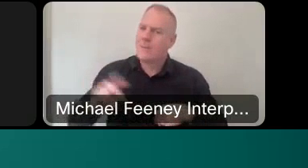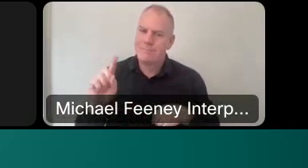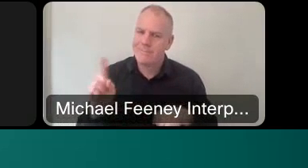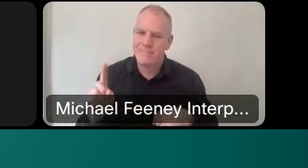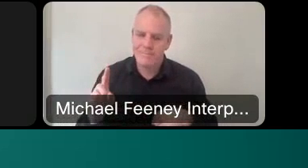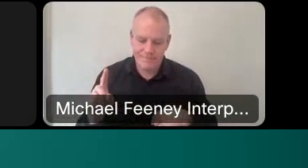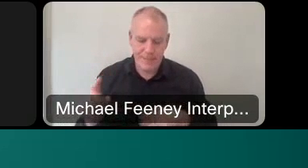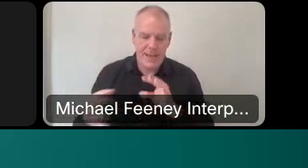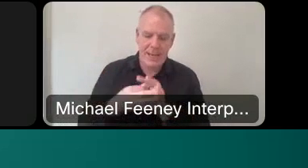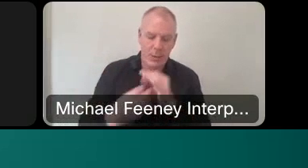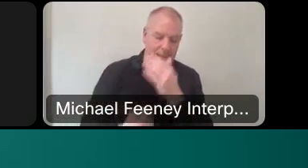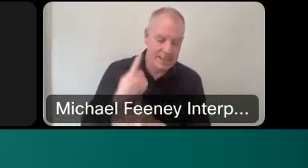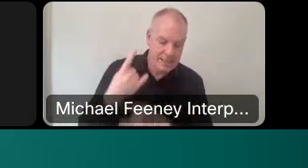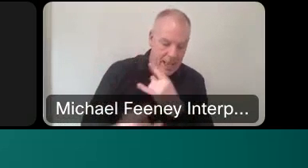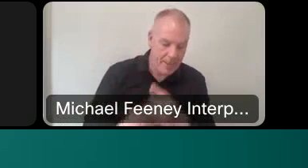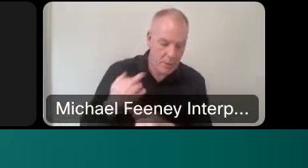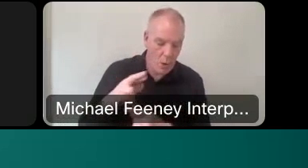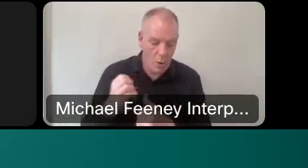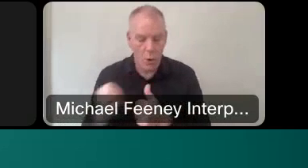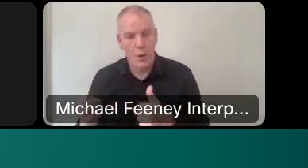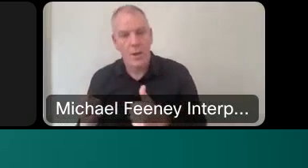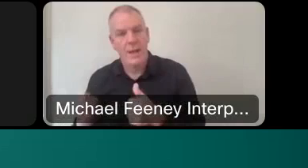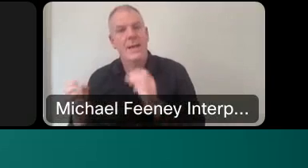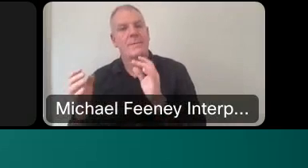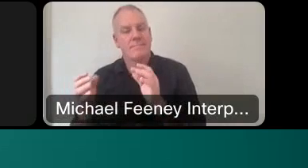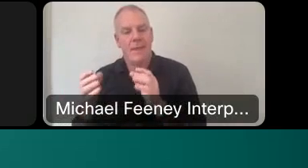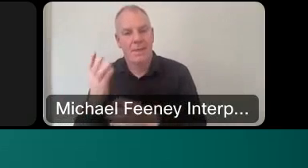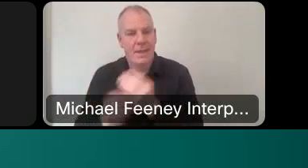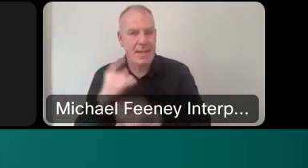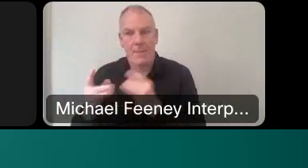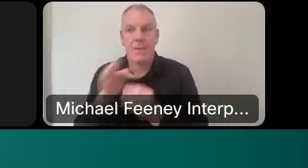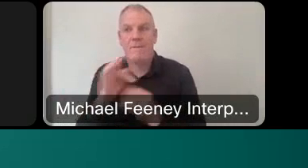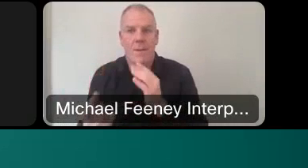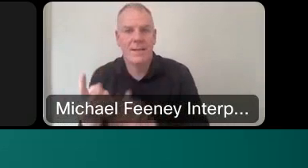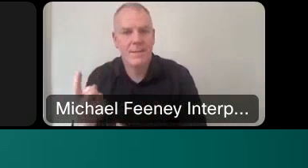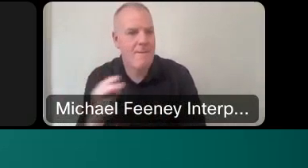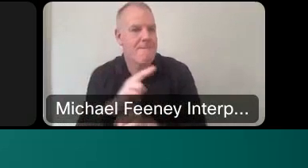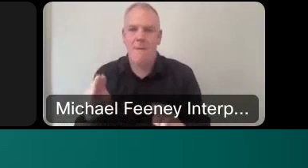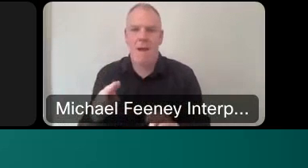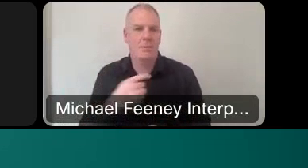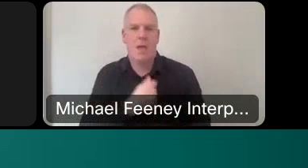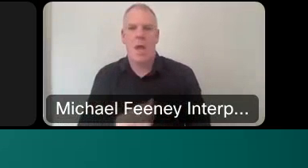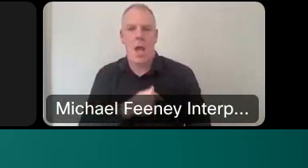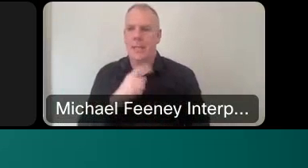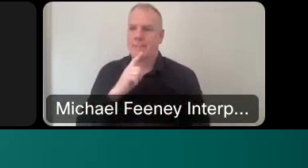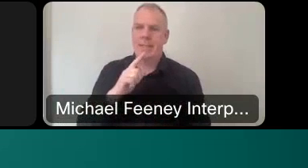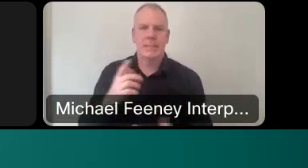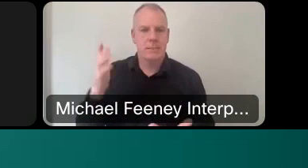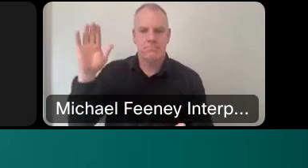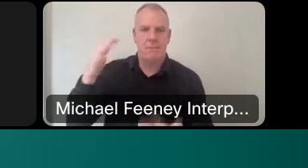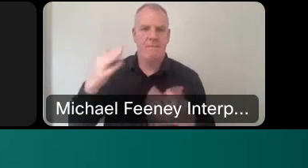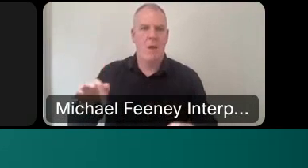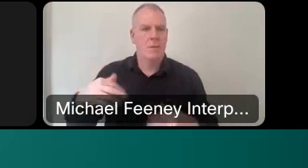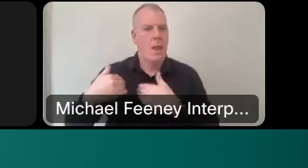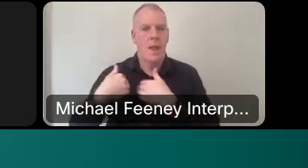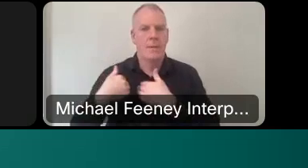in relation to the incident or any clinical negligence action arising from the incident, will not be admissible as evidence of fault or liability